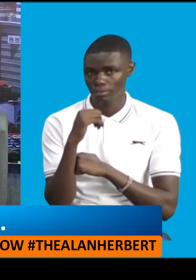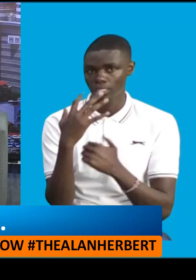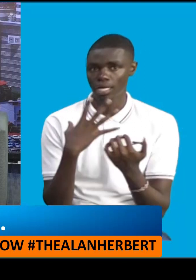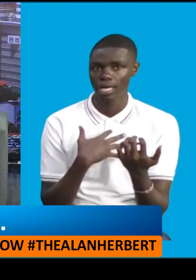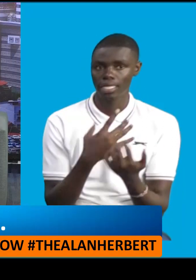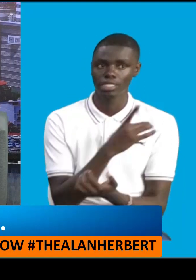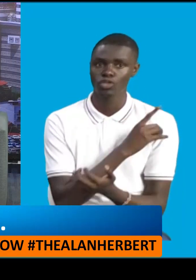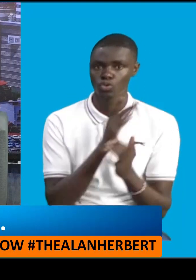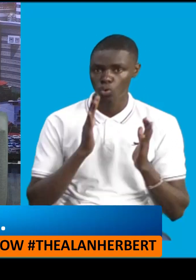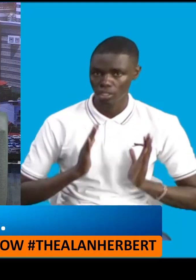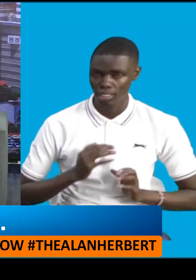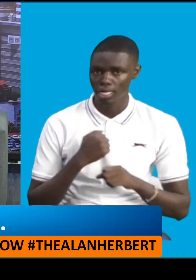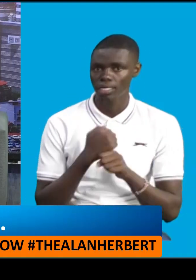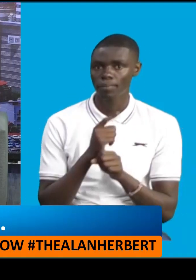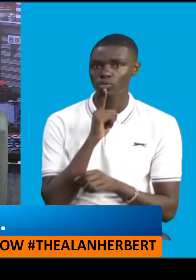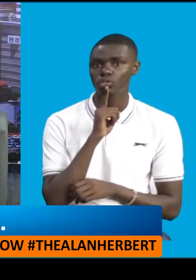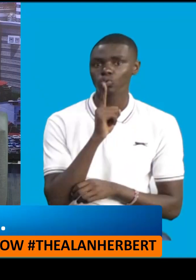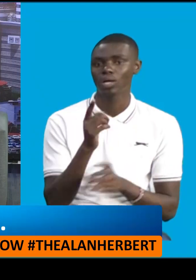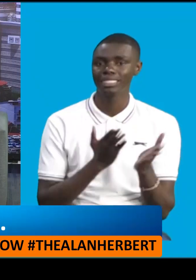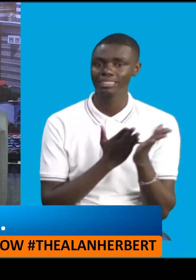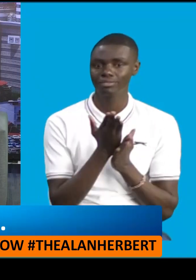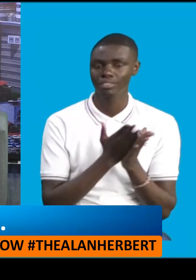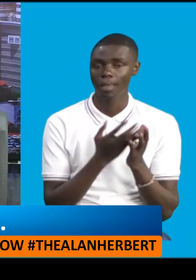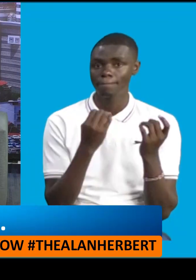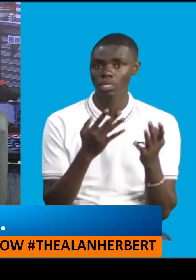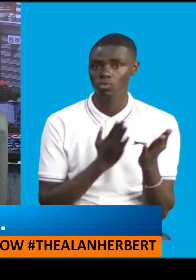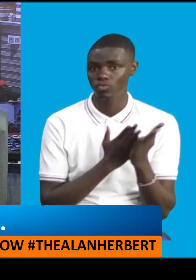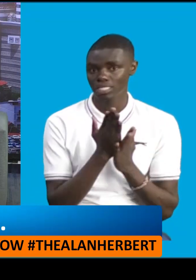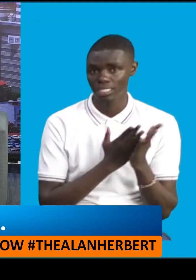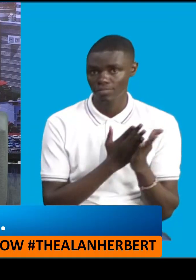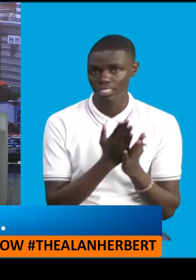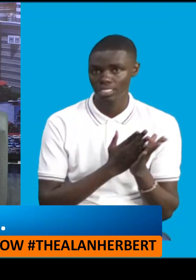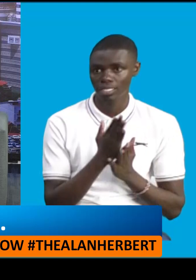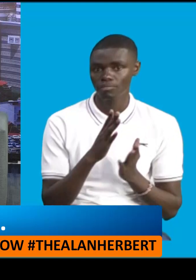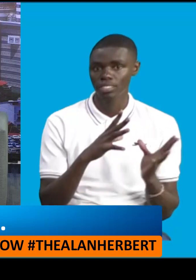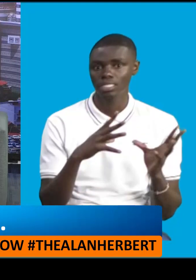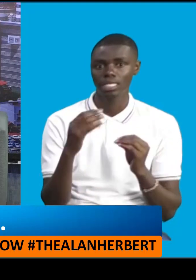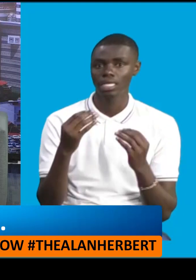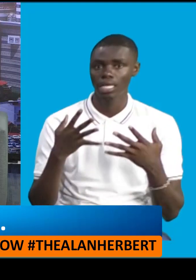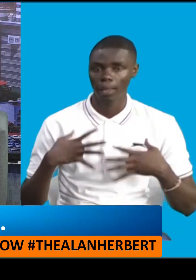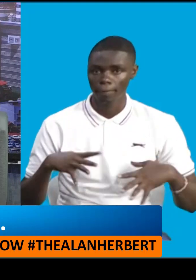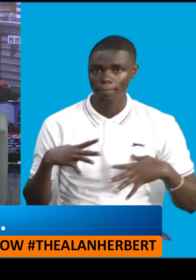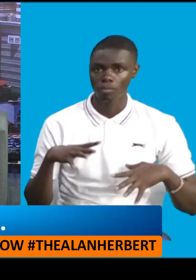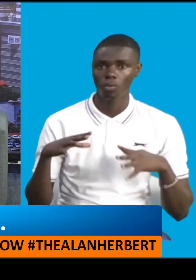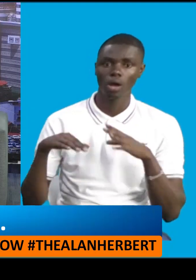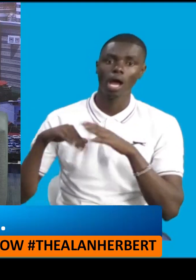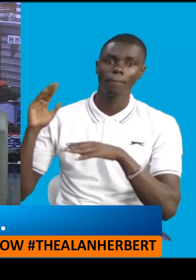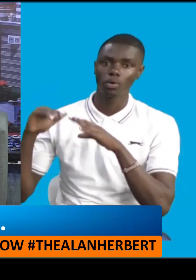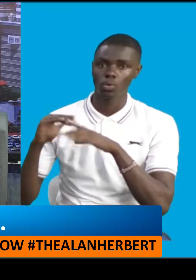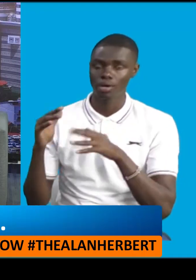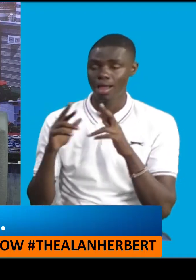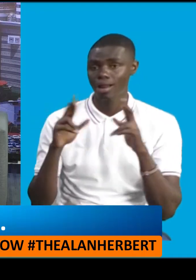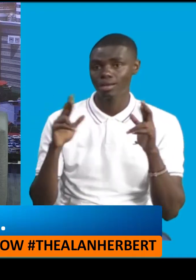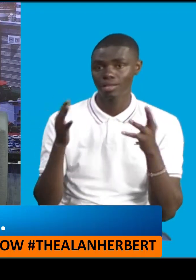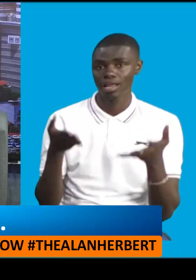infrastructure and in doctors and ensuring those services. Most of those services that have been taking people abroad